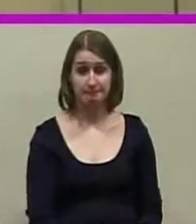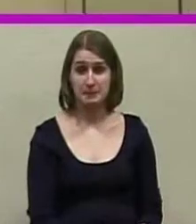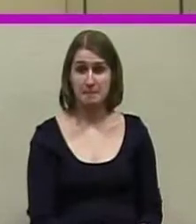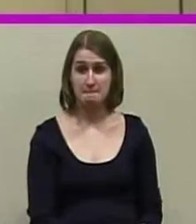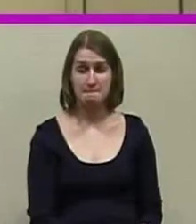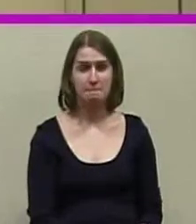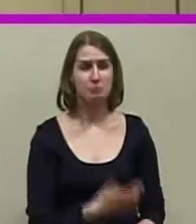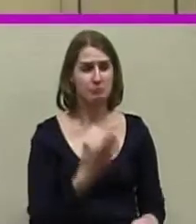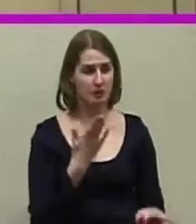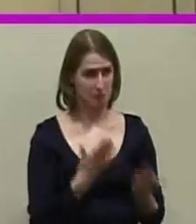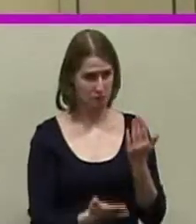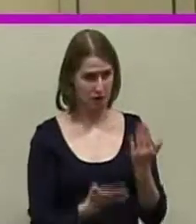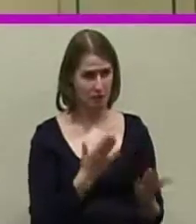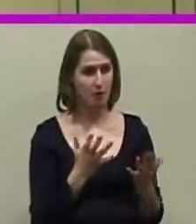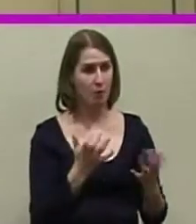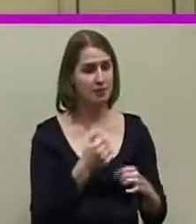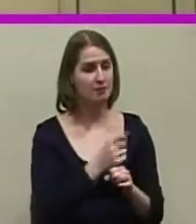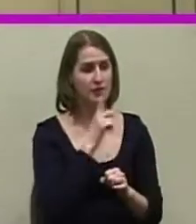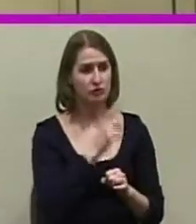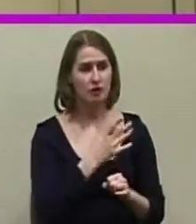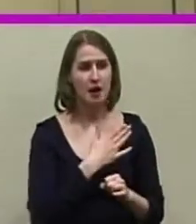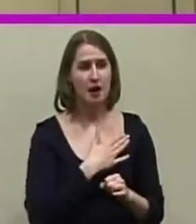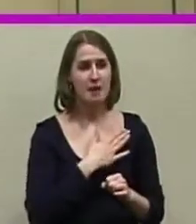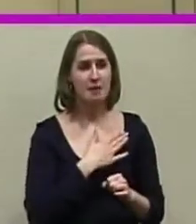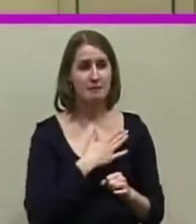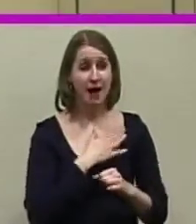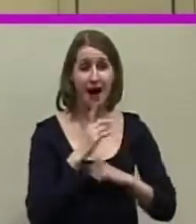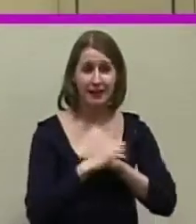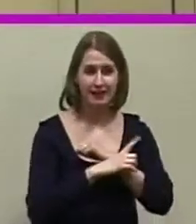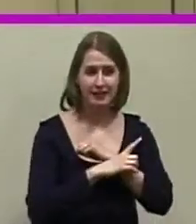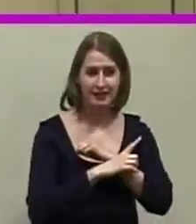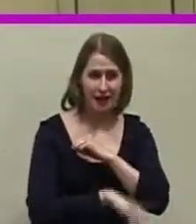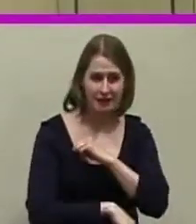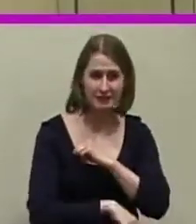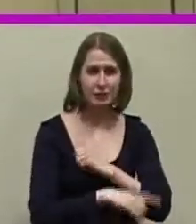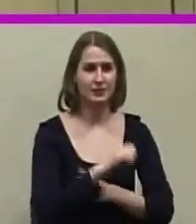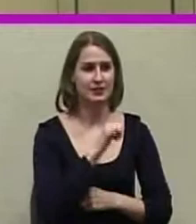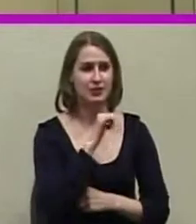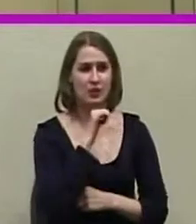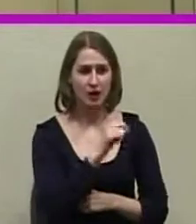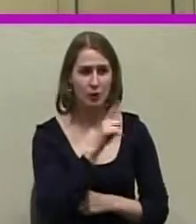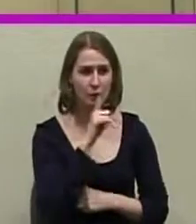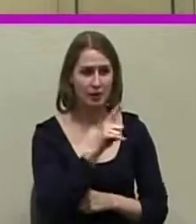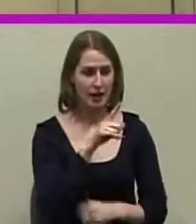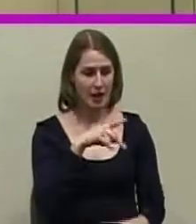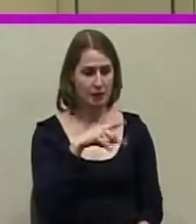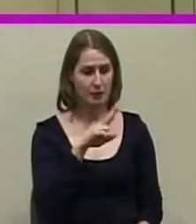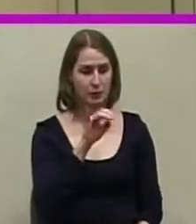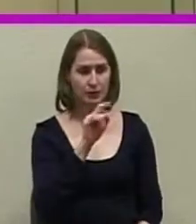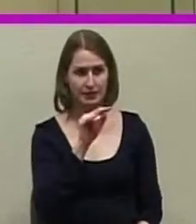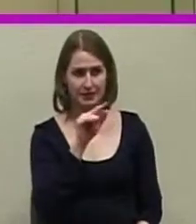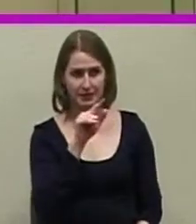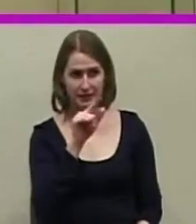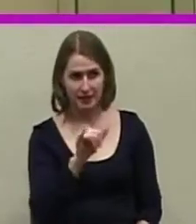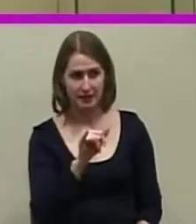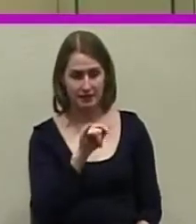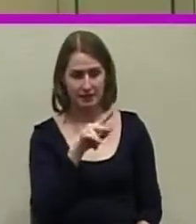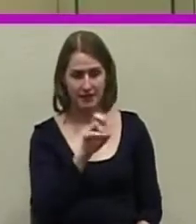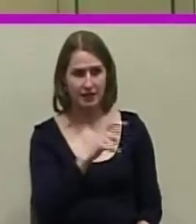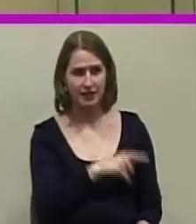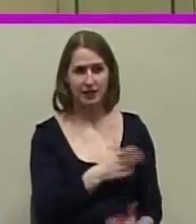I probably want to make sure that my consequences aren't so powerfully punitive that it doesn't make sense for the kid to want to take